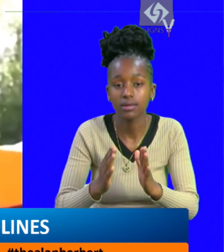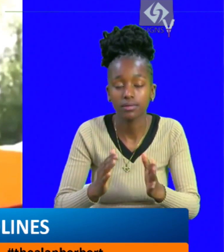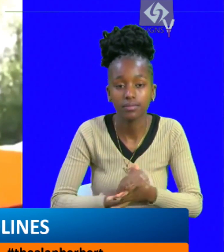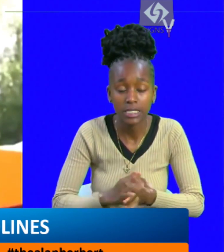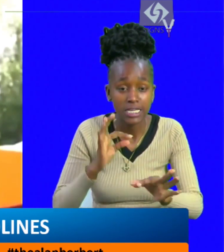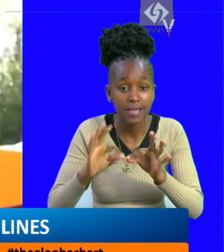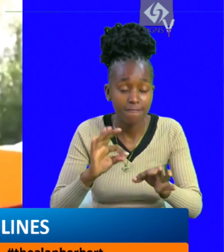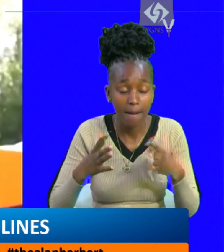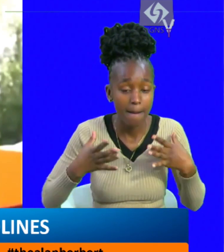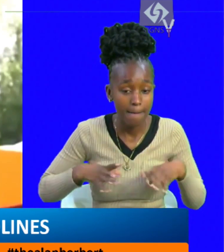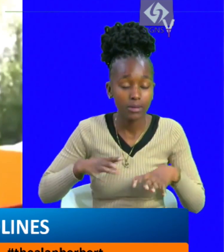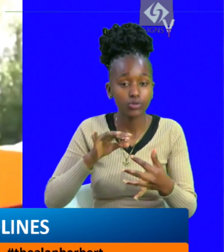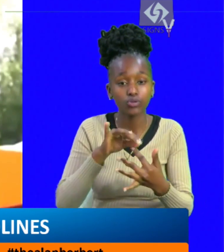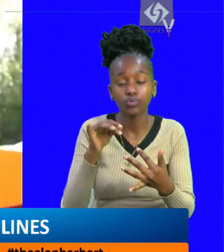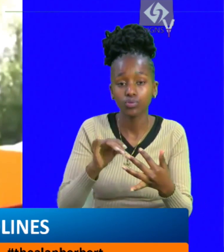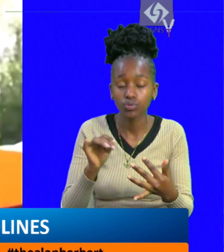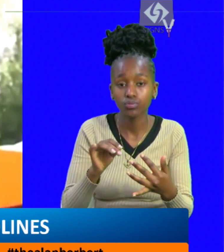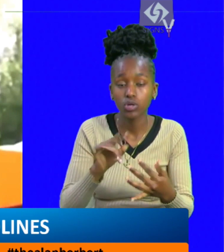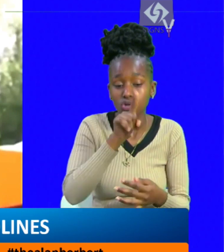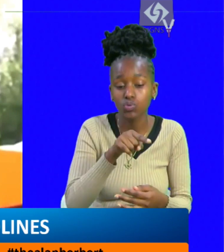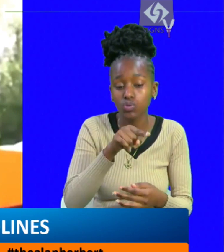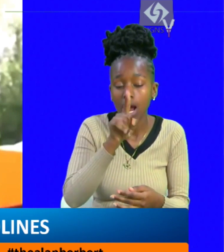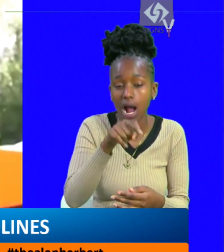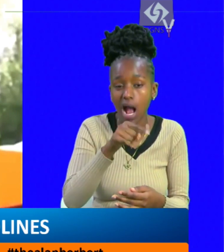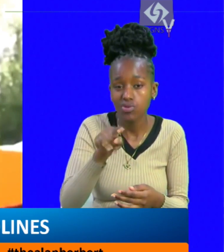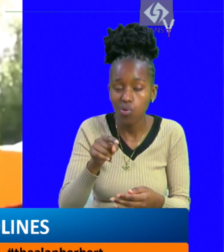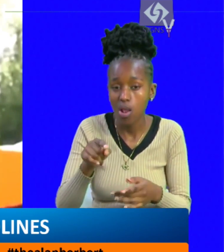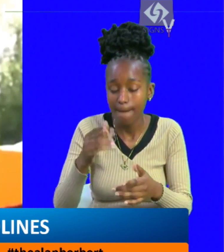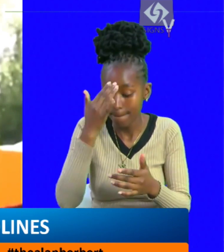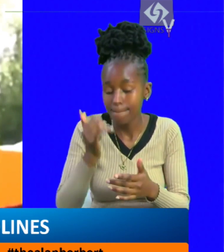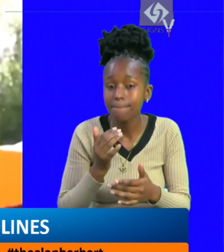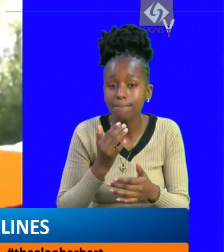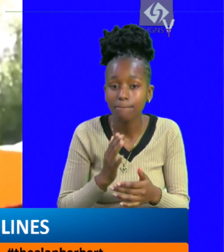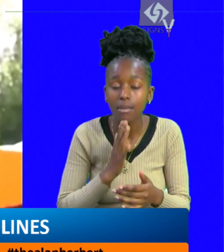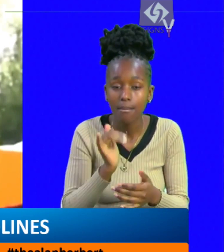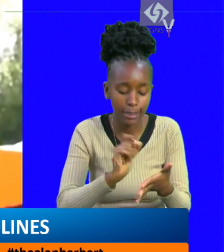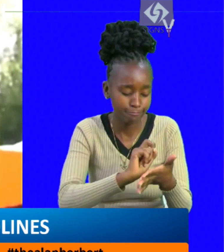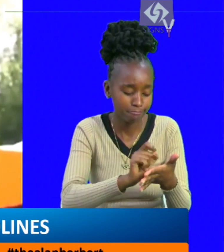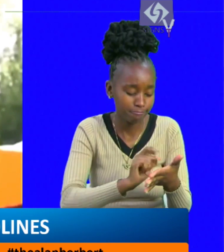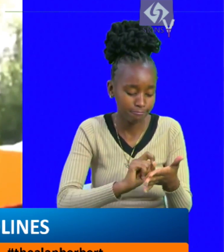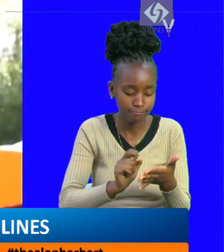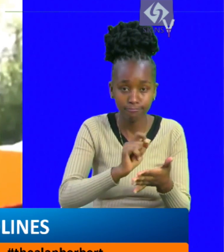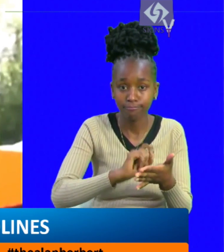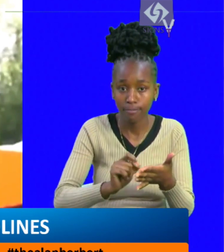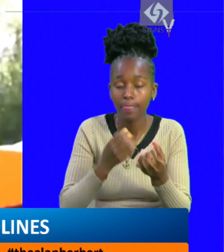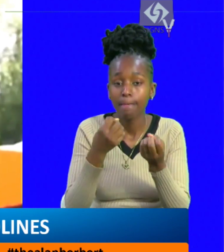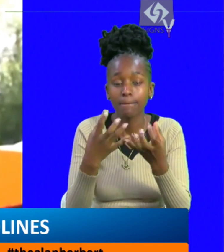people because the people are sovereign. The people can express themselves in whichever way they deem